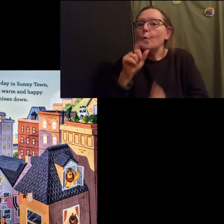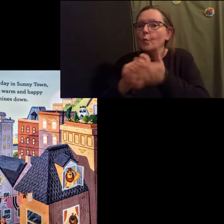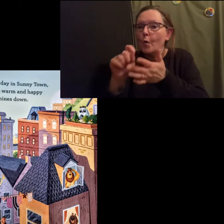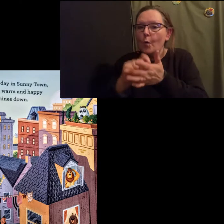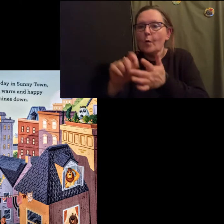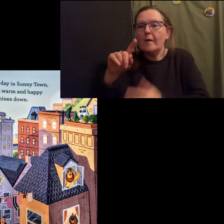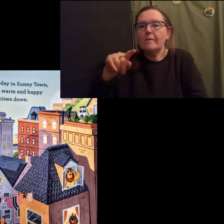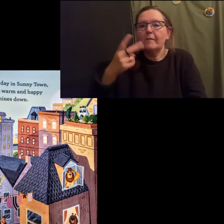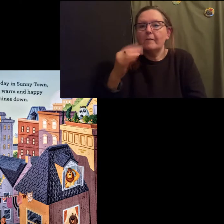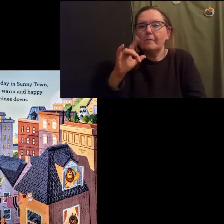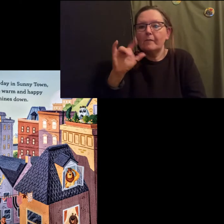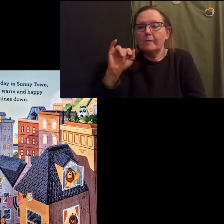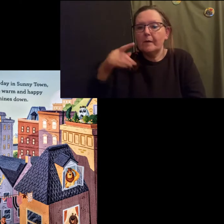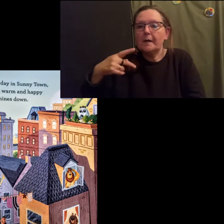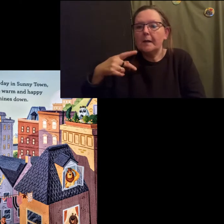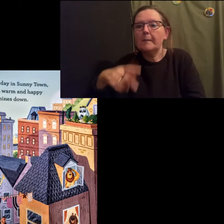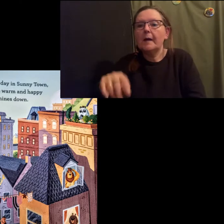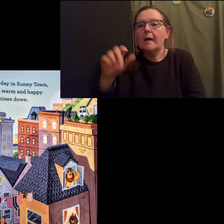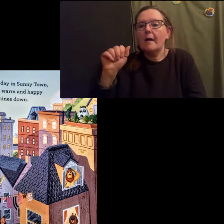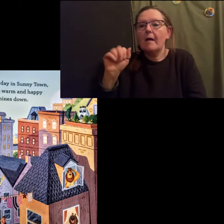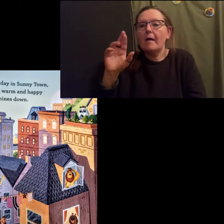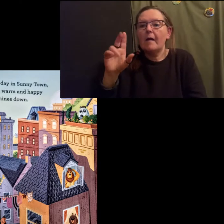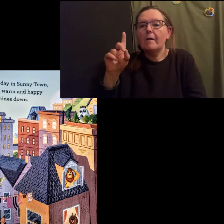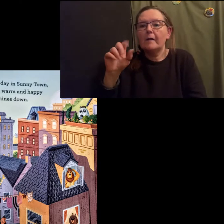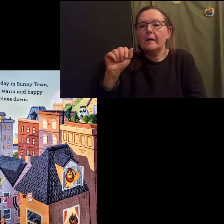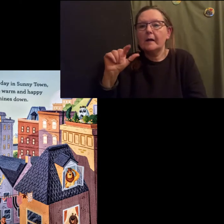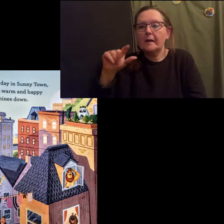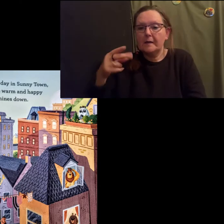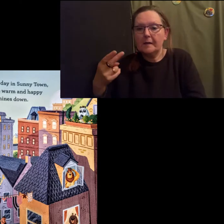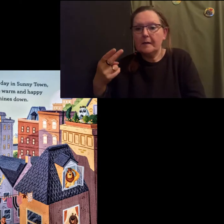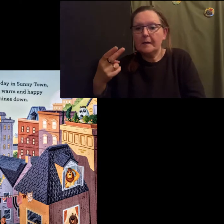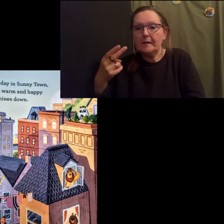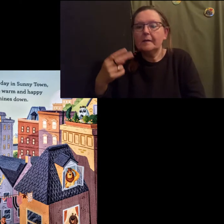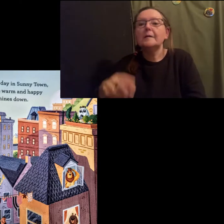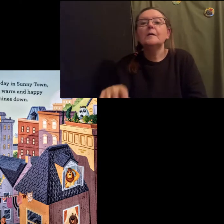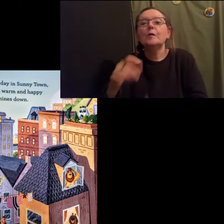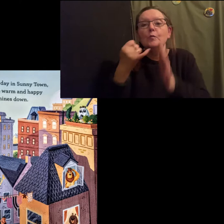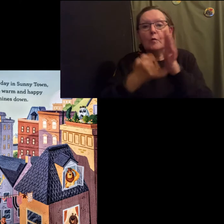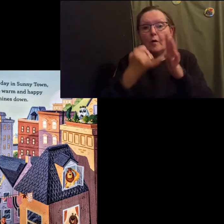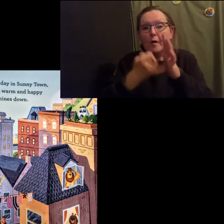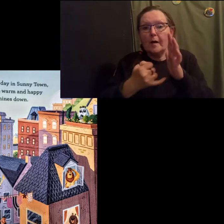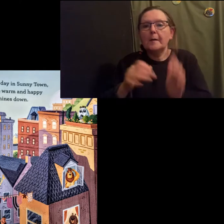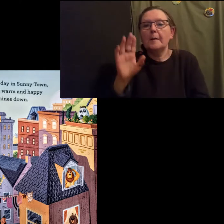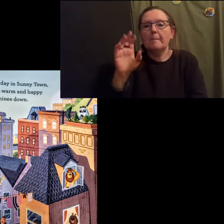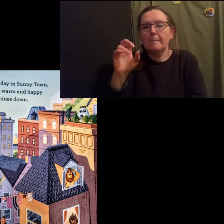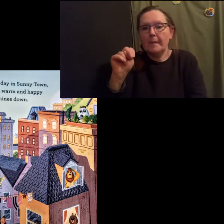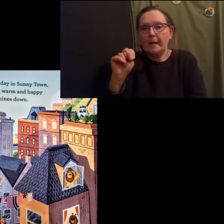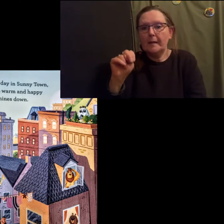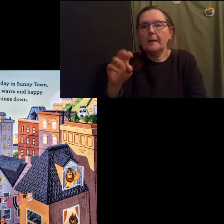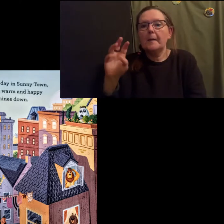It's by Philip Ardaw, and the illustrator is by Ben Mantle.